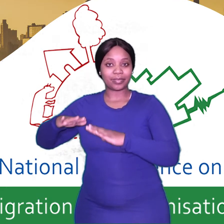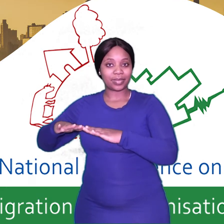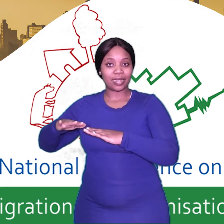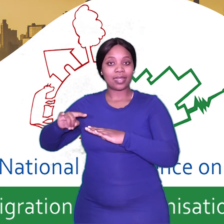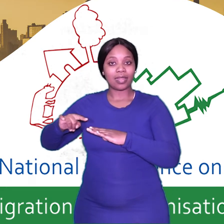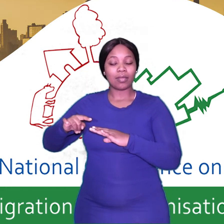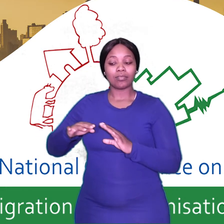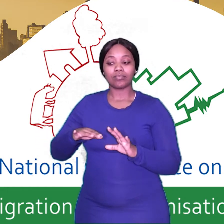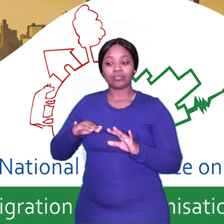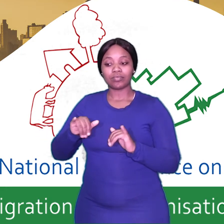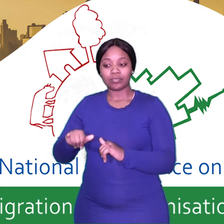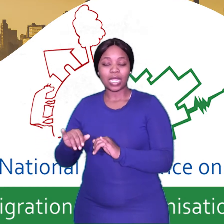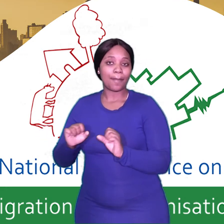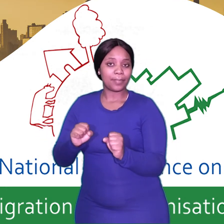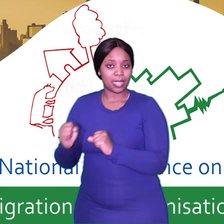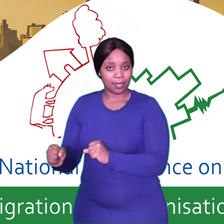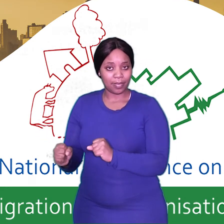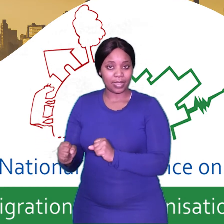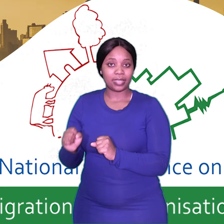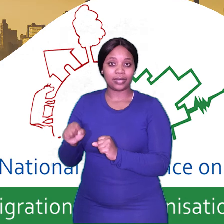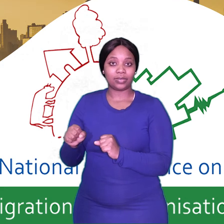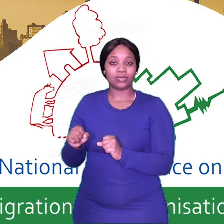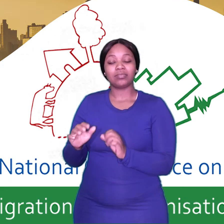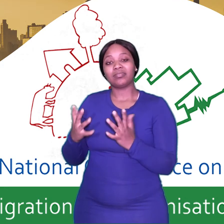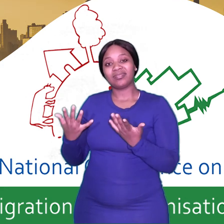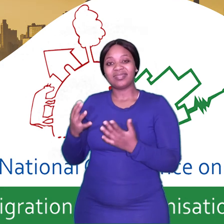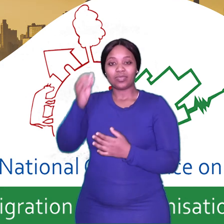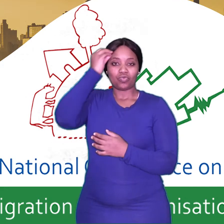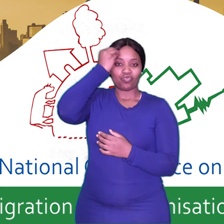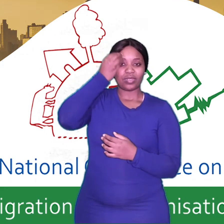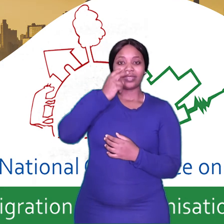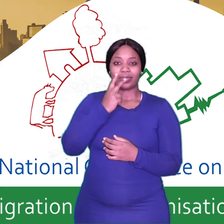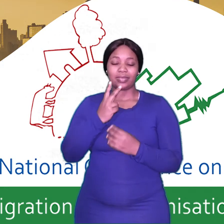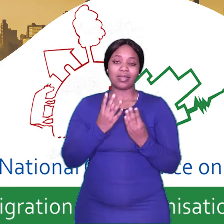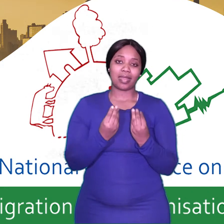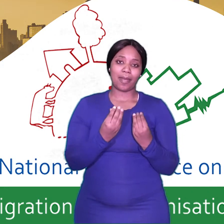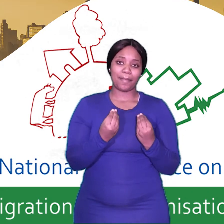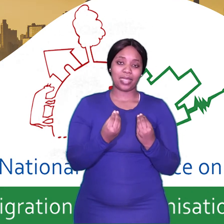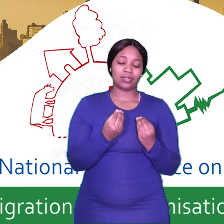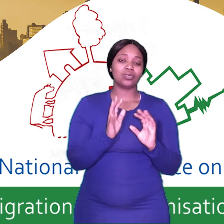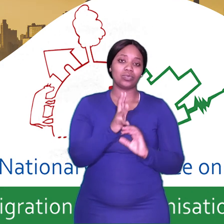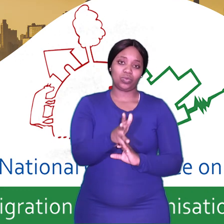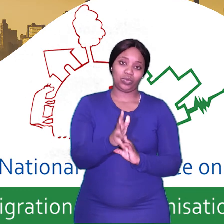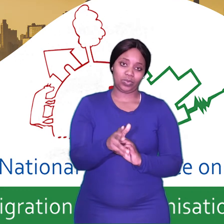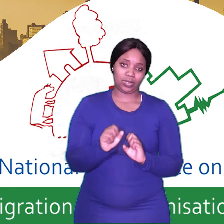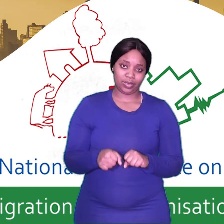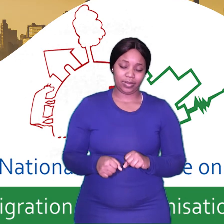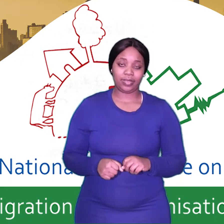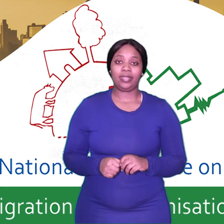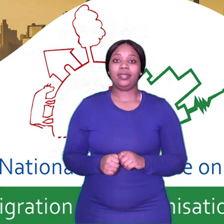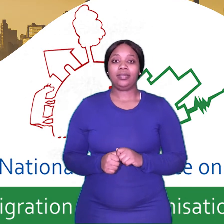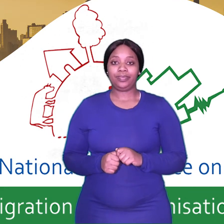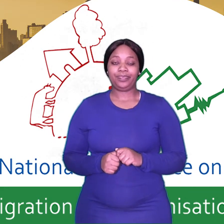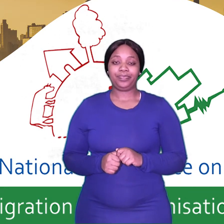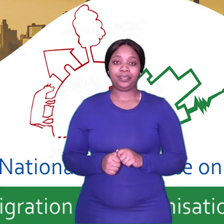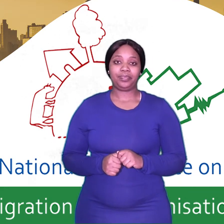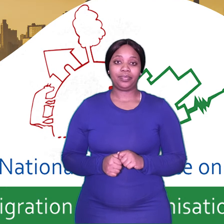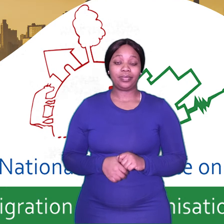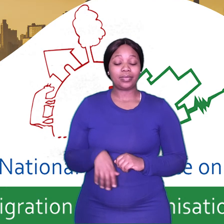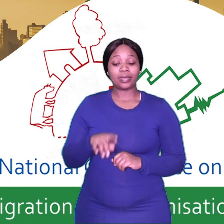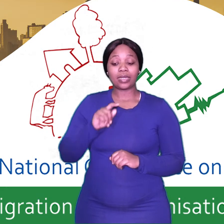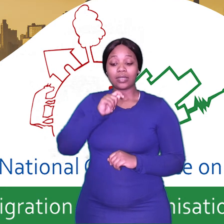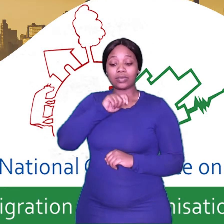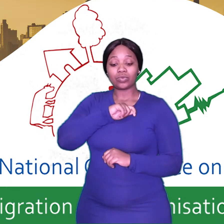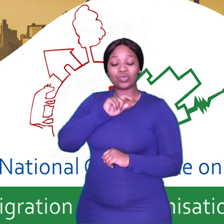settle permanently. Of course, it would be interesting to see the numbers in terms of this. This therefore raises a